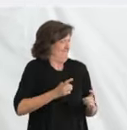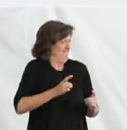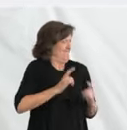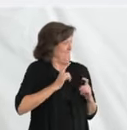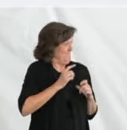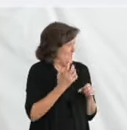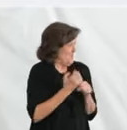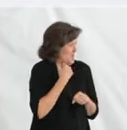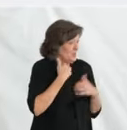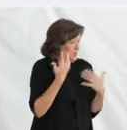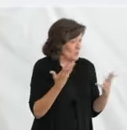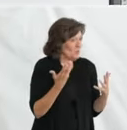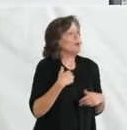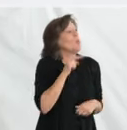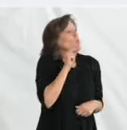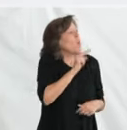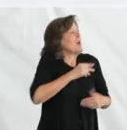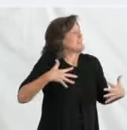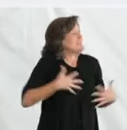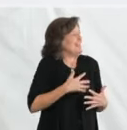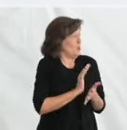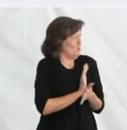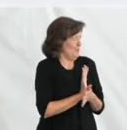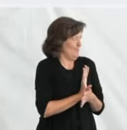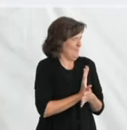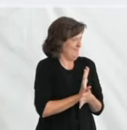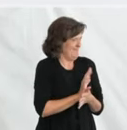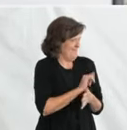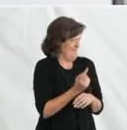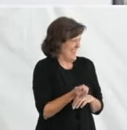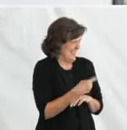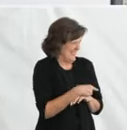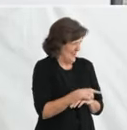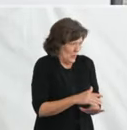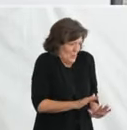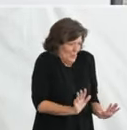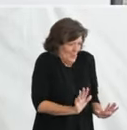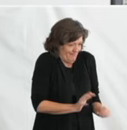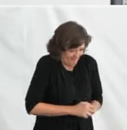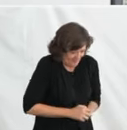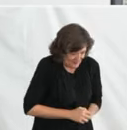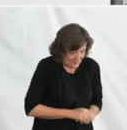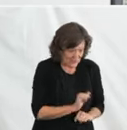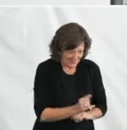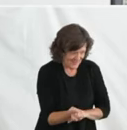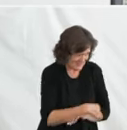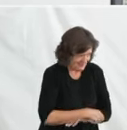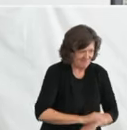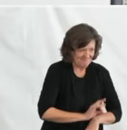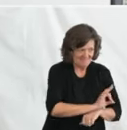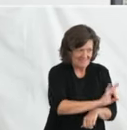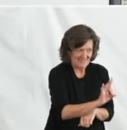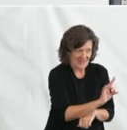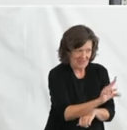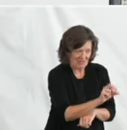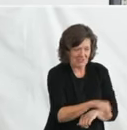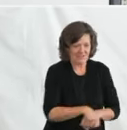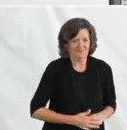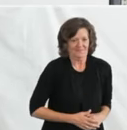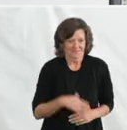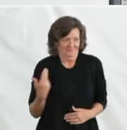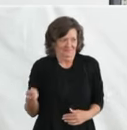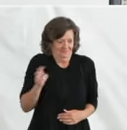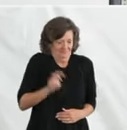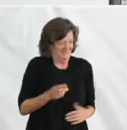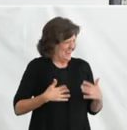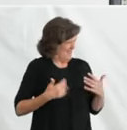classroom, no other students there. The day arrived, 8:30. The bell rings. We're sitting in our desks. We have our costumes